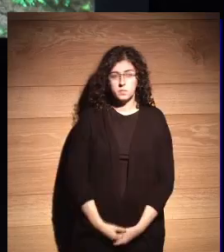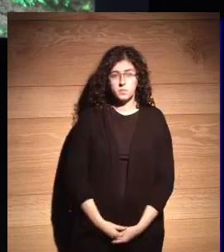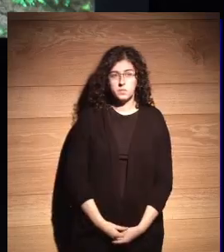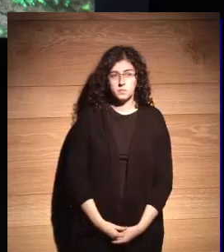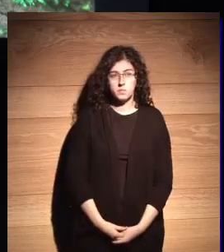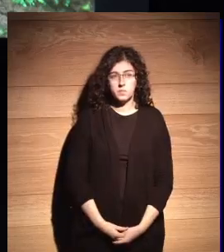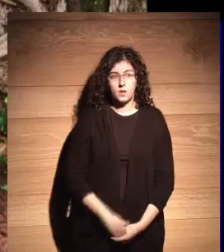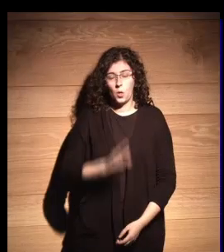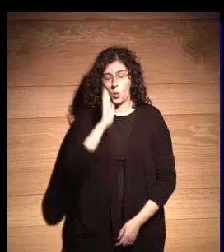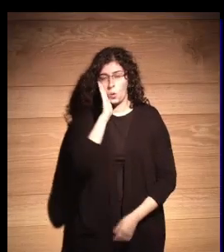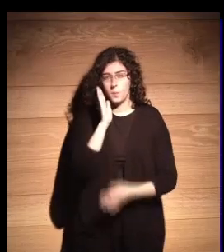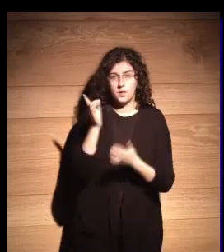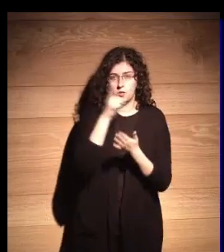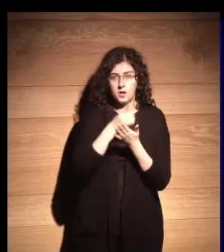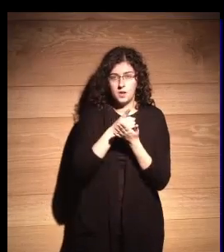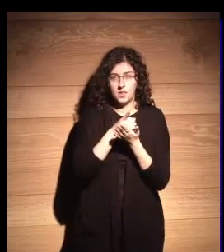Sleeping again?